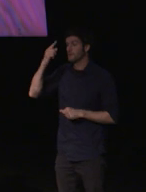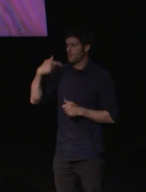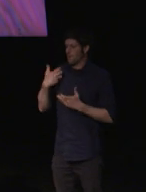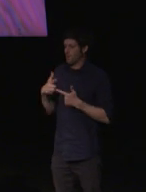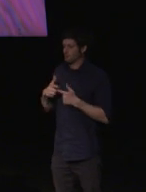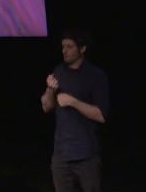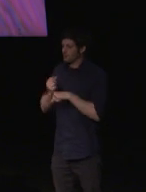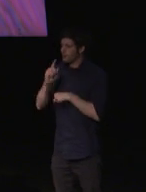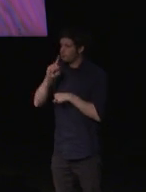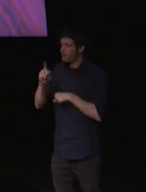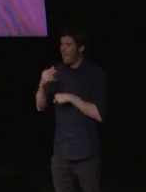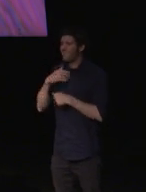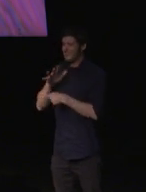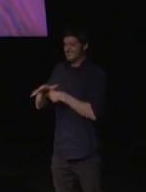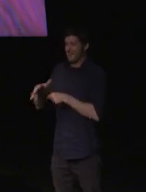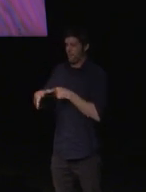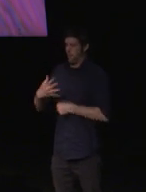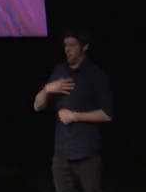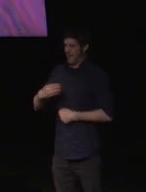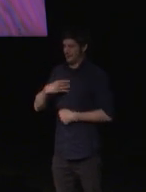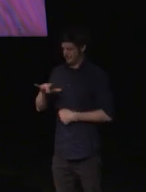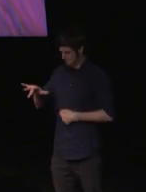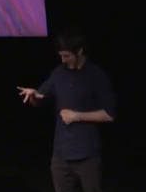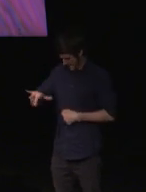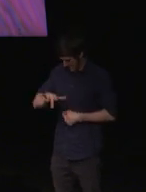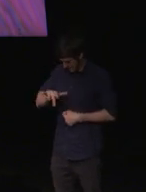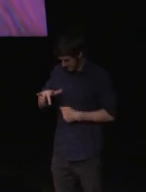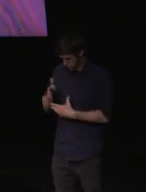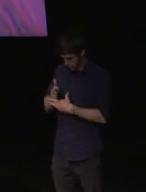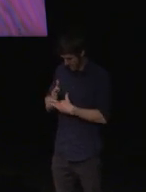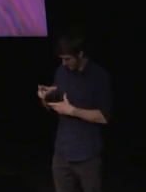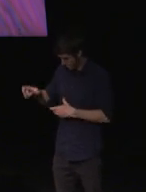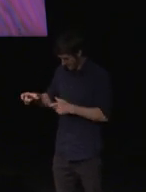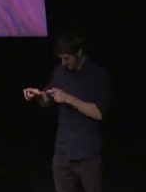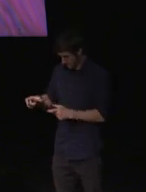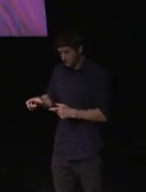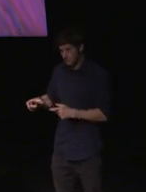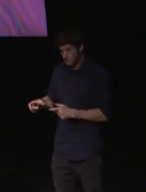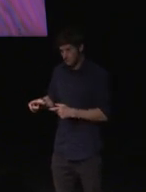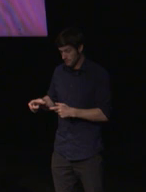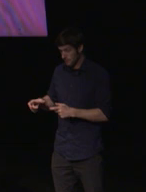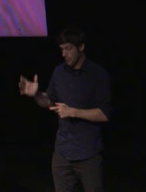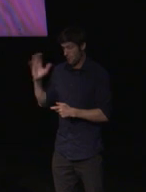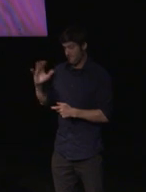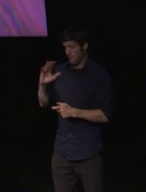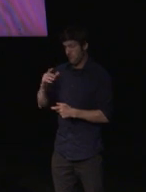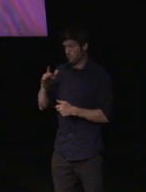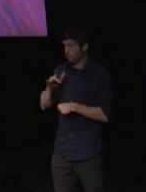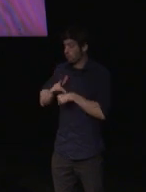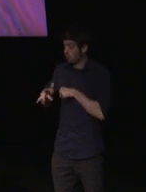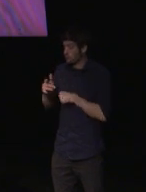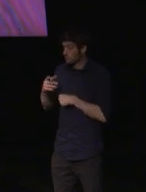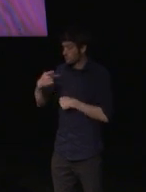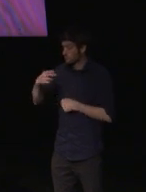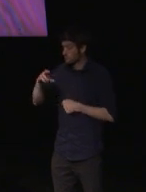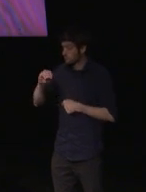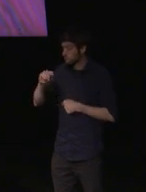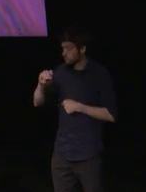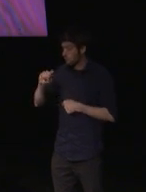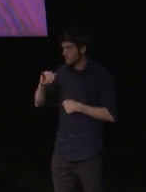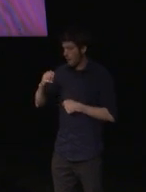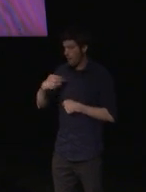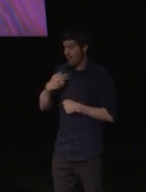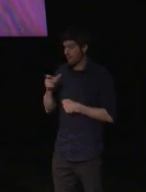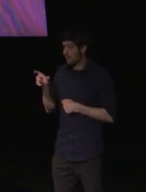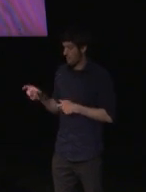space between the buttons. Some of the earlier prototypes, we had the buttons basically with zero white space between them. And what we saw from a